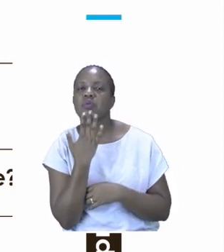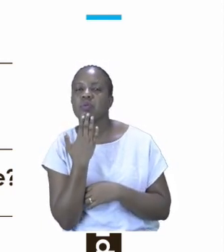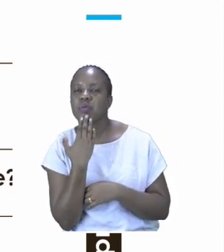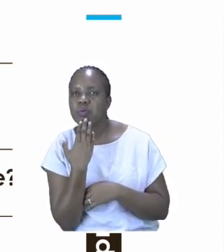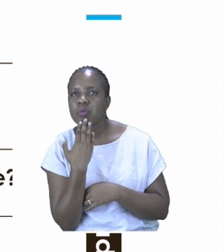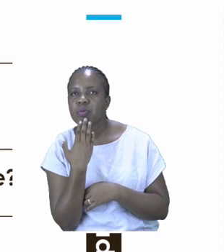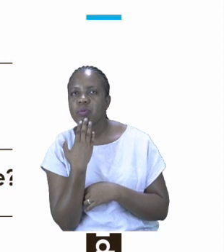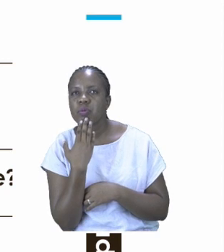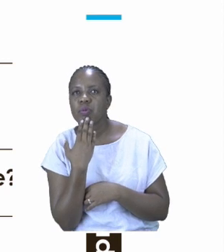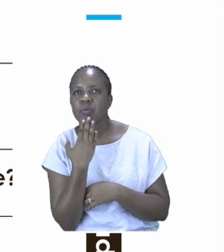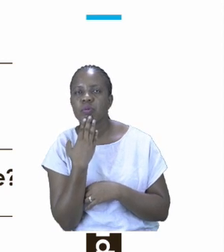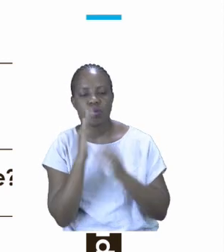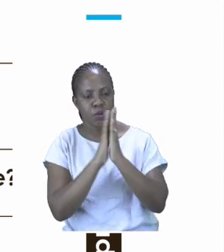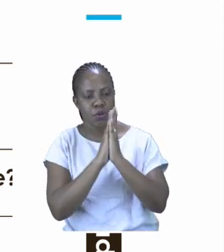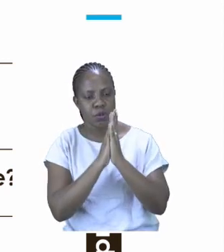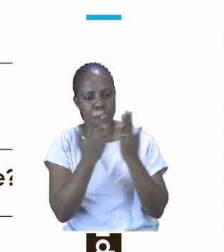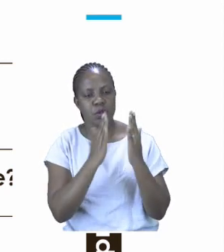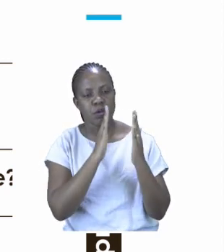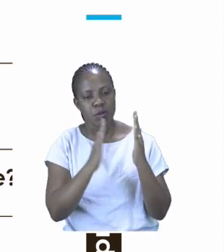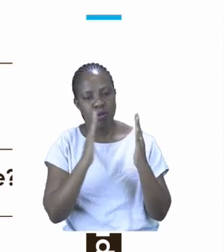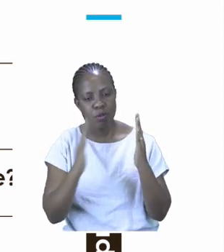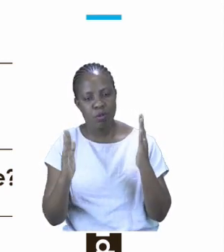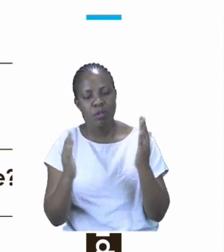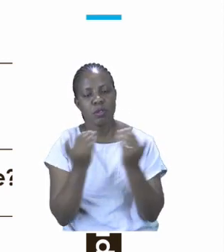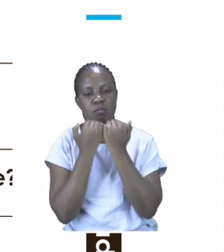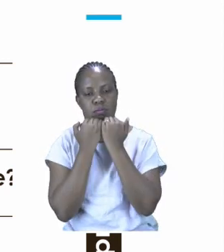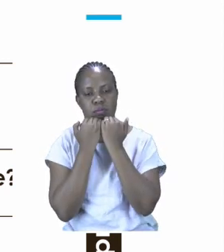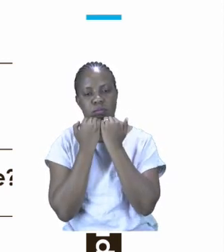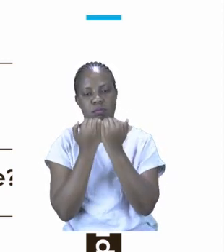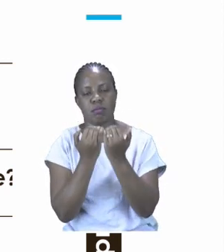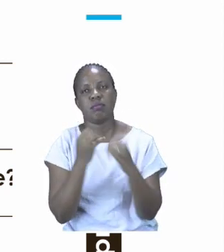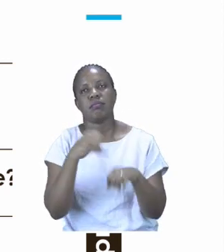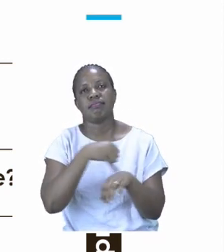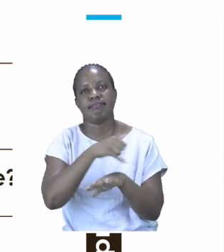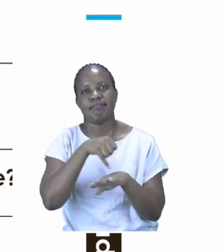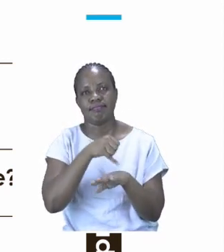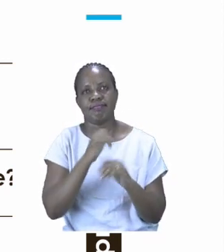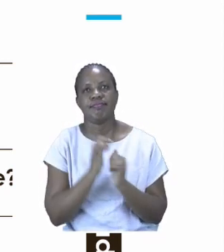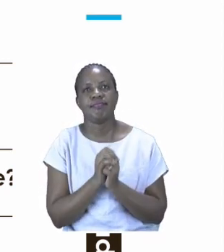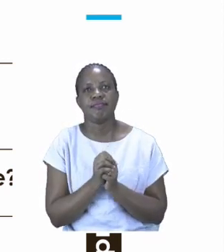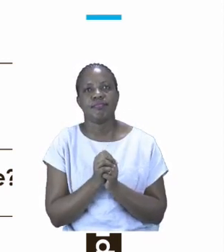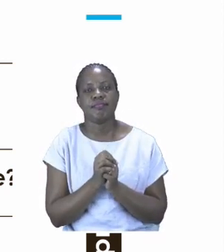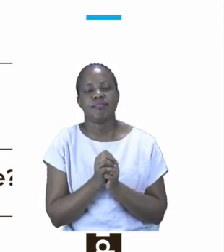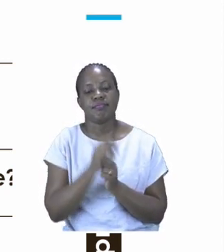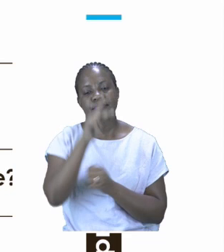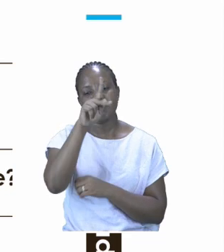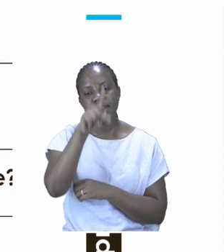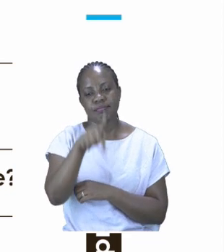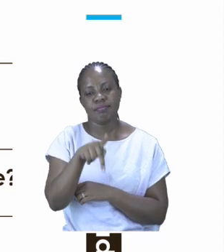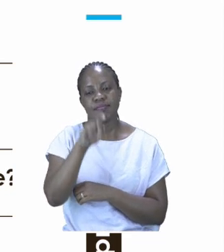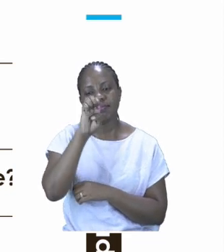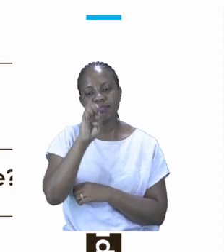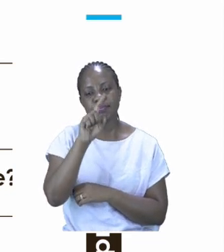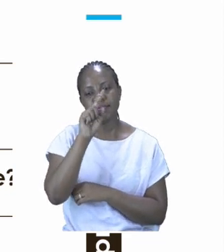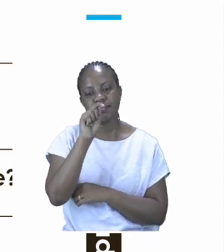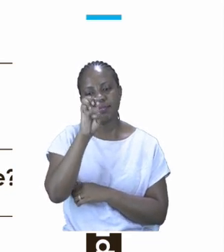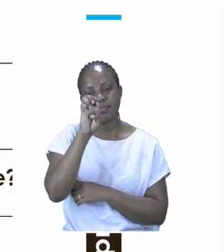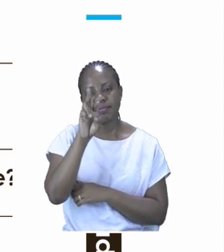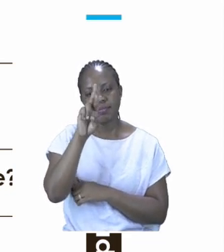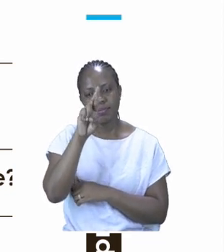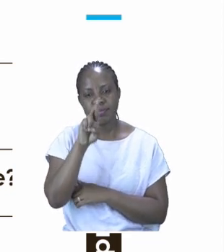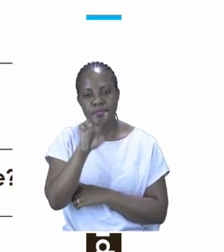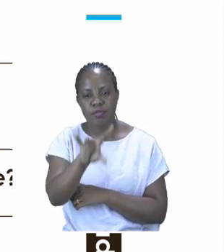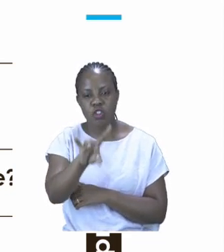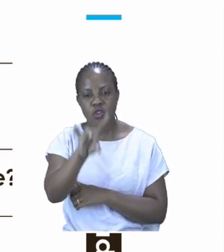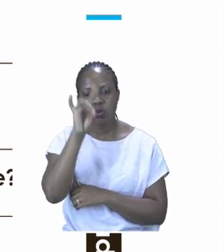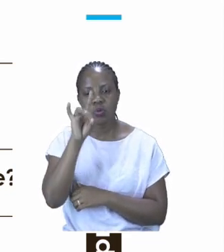an important place? The fourth one says, which book did